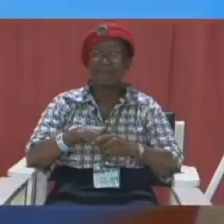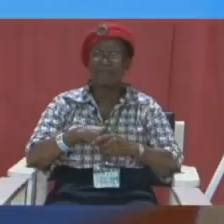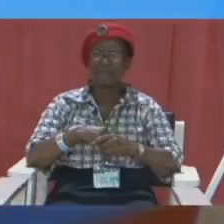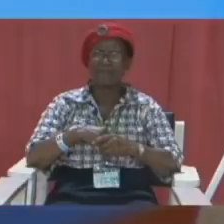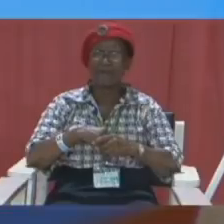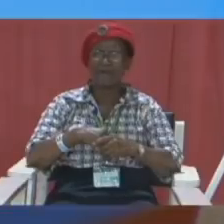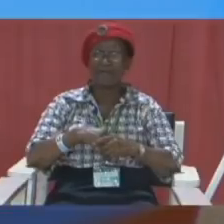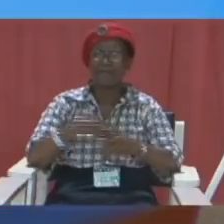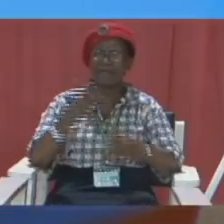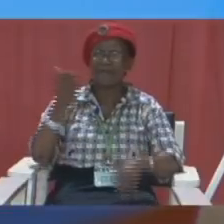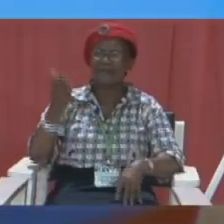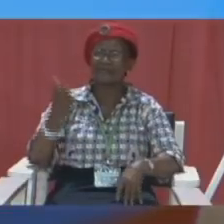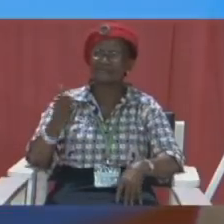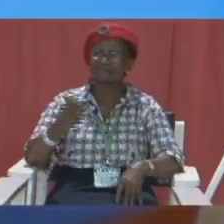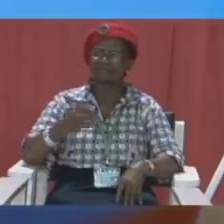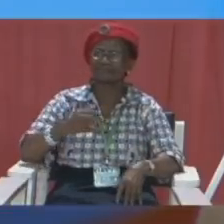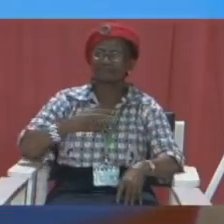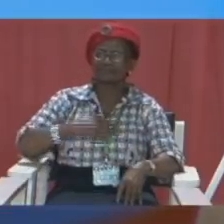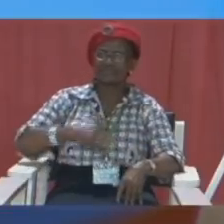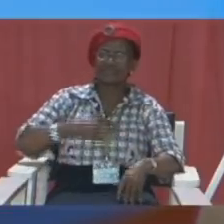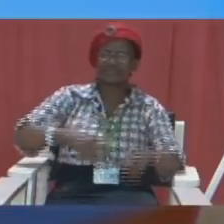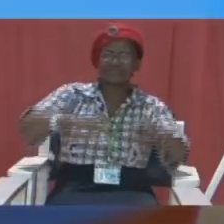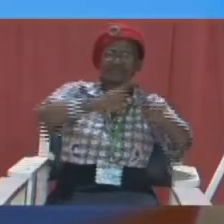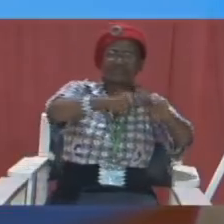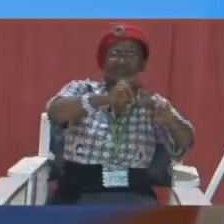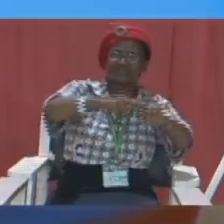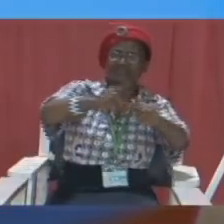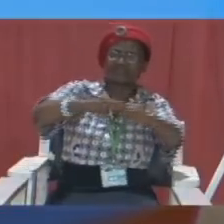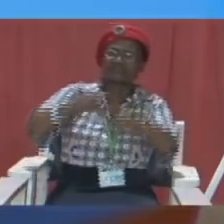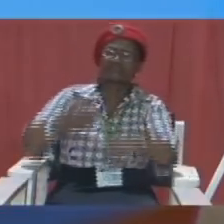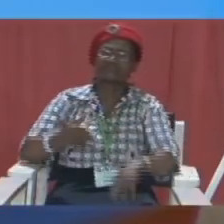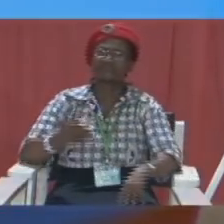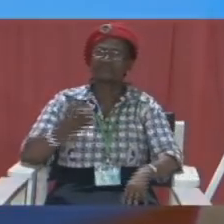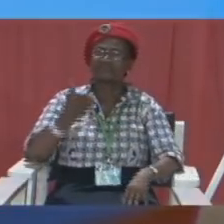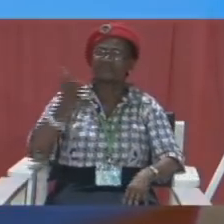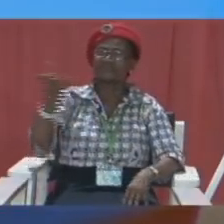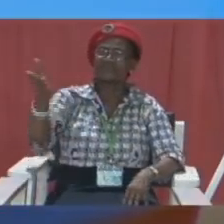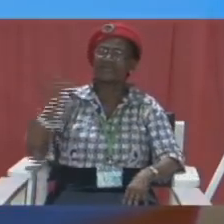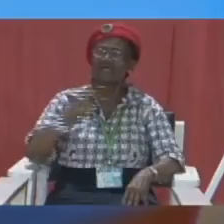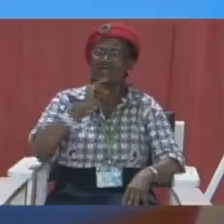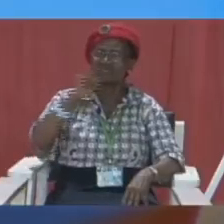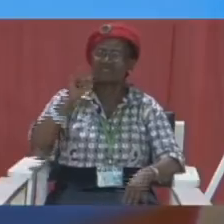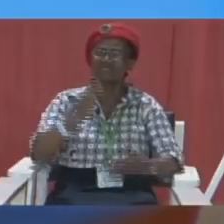There is something, please say it, there is something more